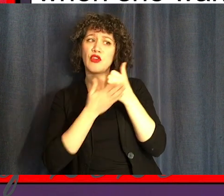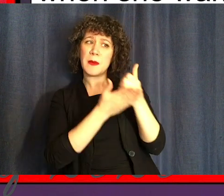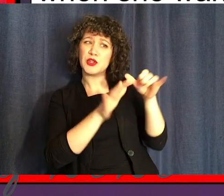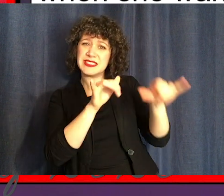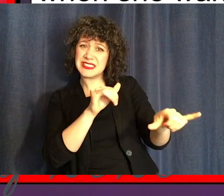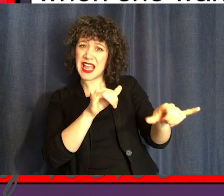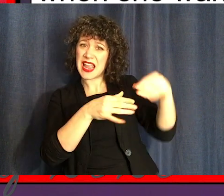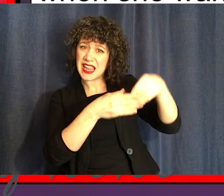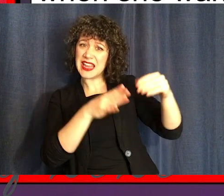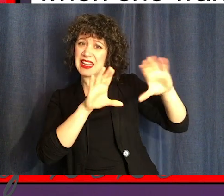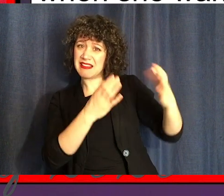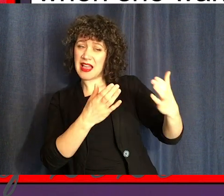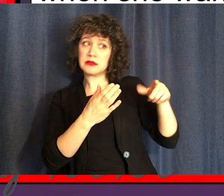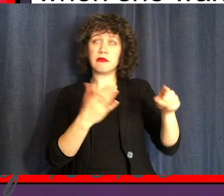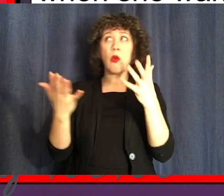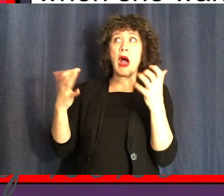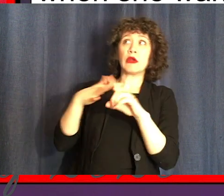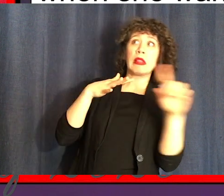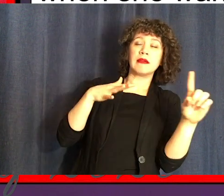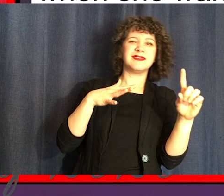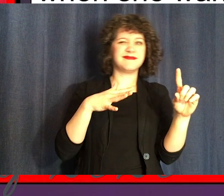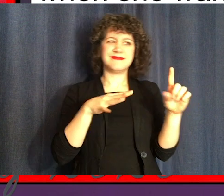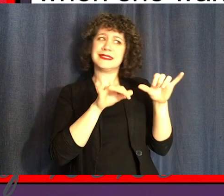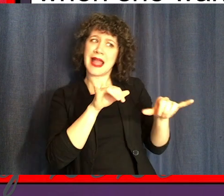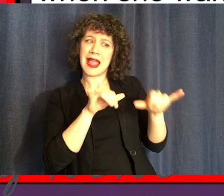to leave. It meant a lot.